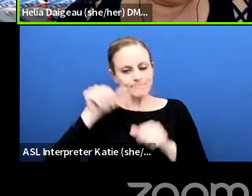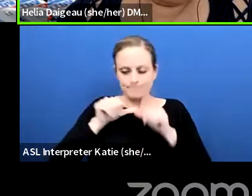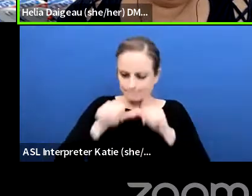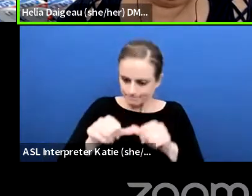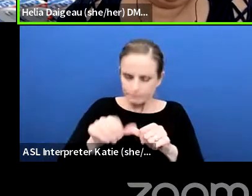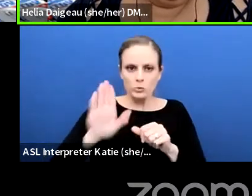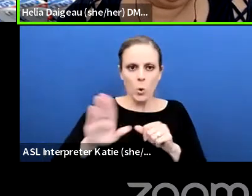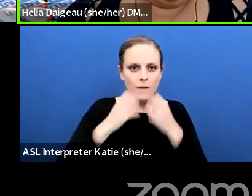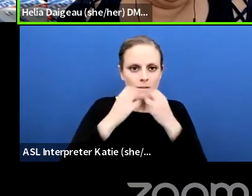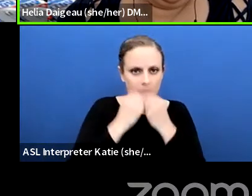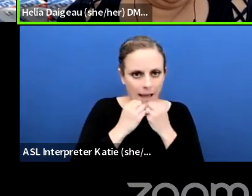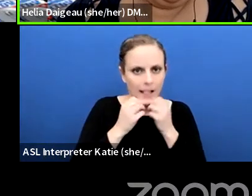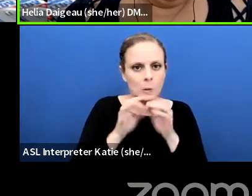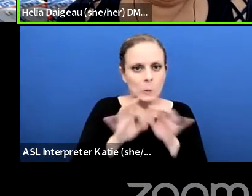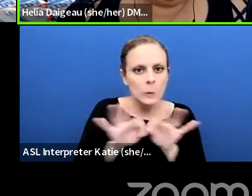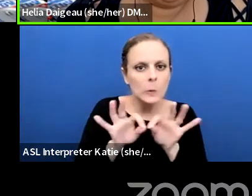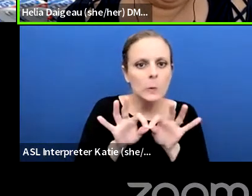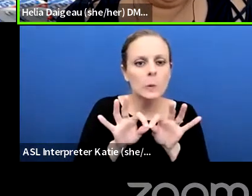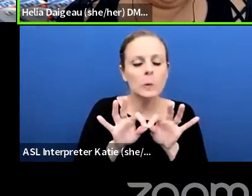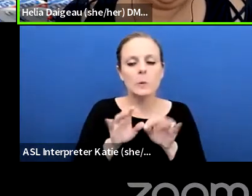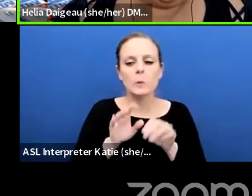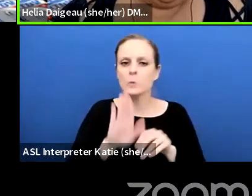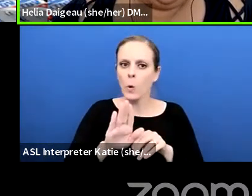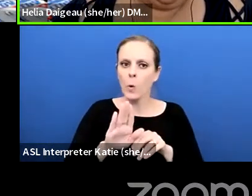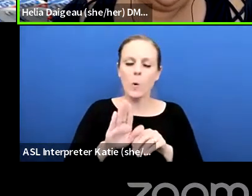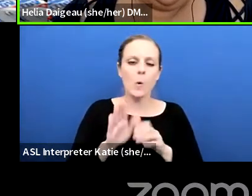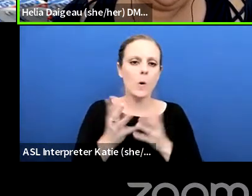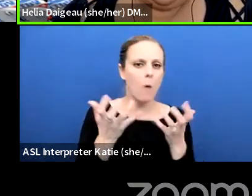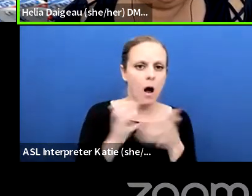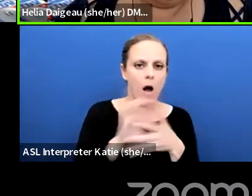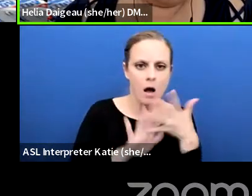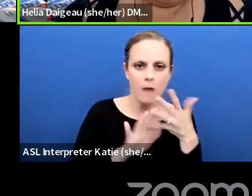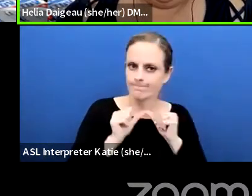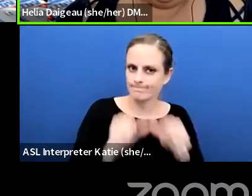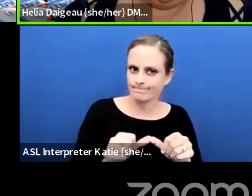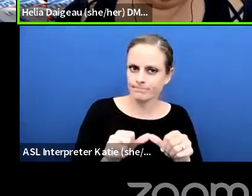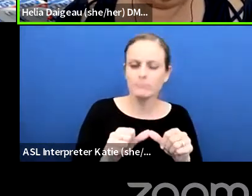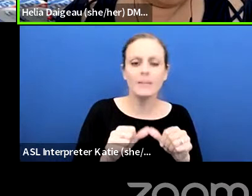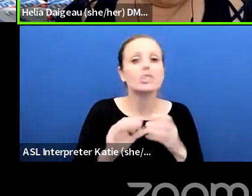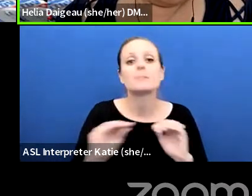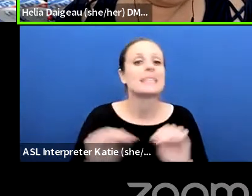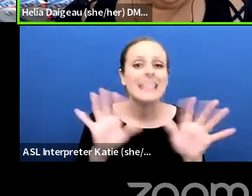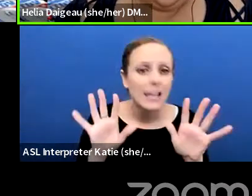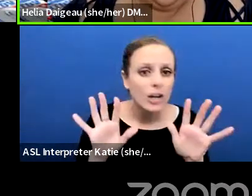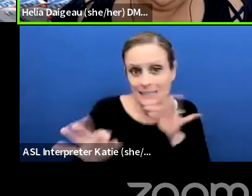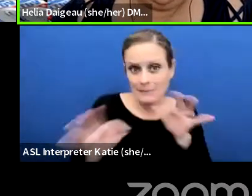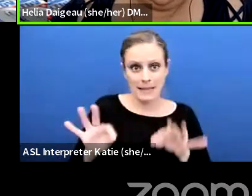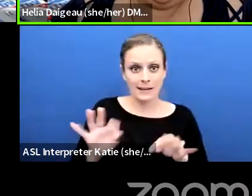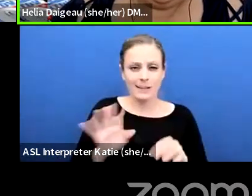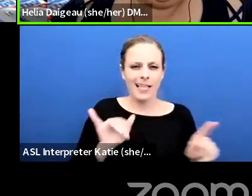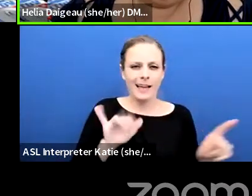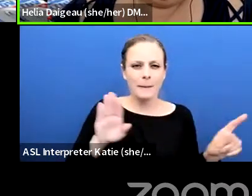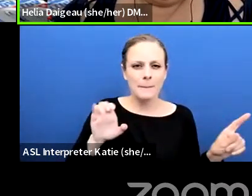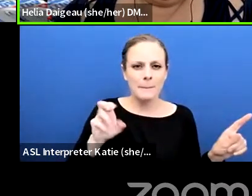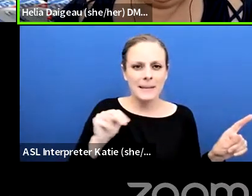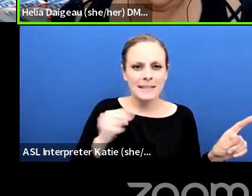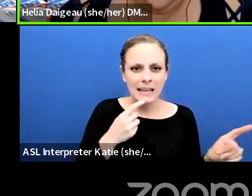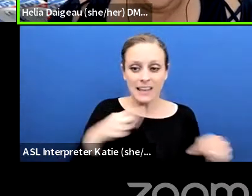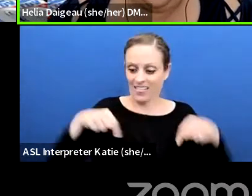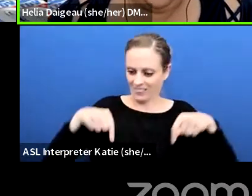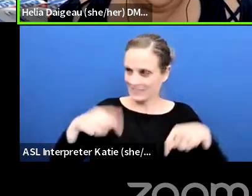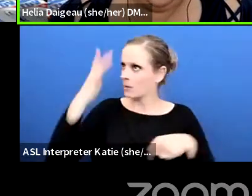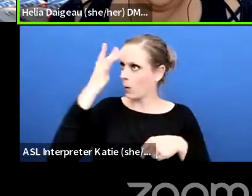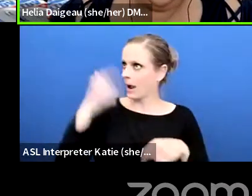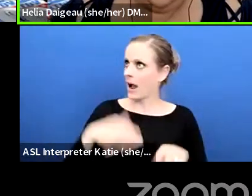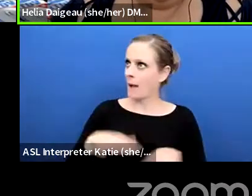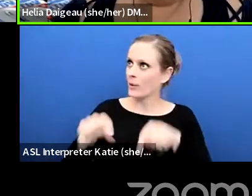and just being really clear and explaining your case for, you know, what Ben said, this is why I'm doing this. This is why